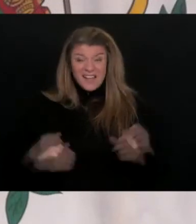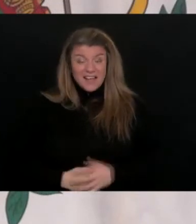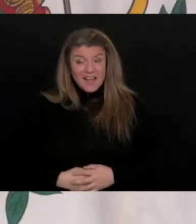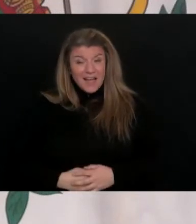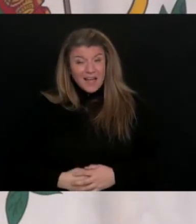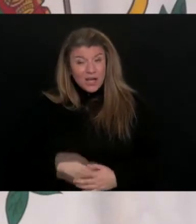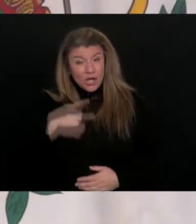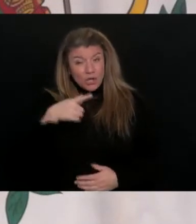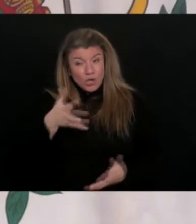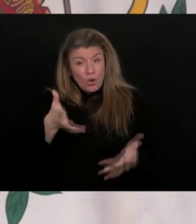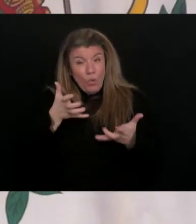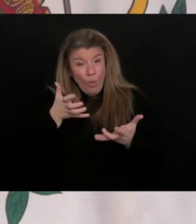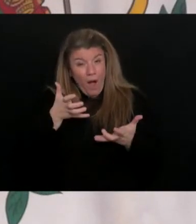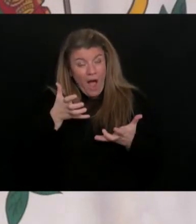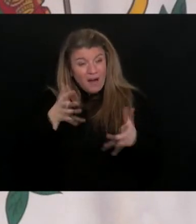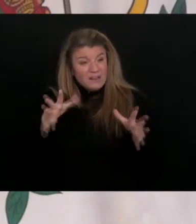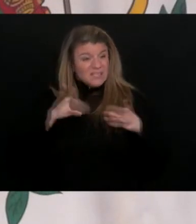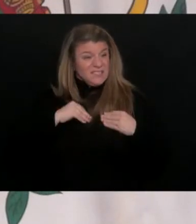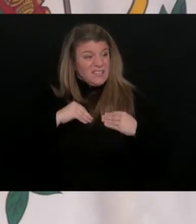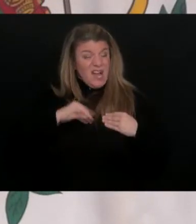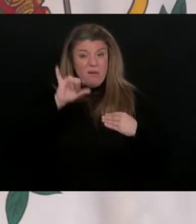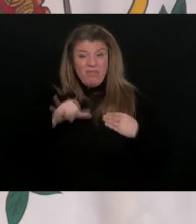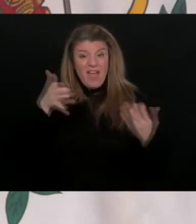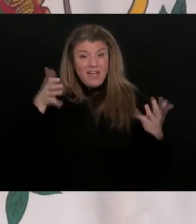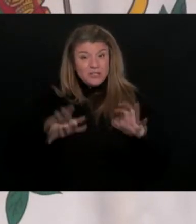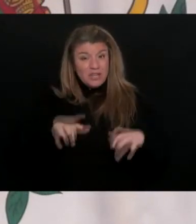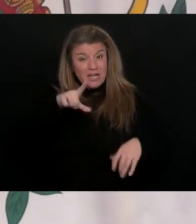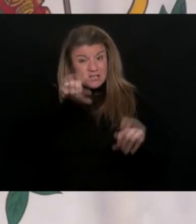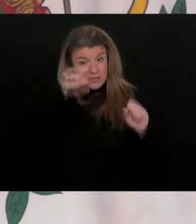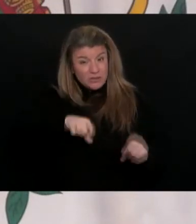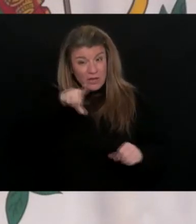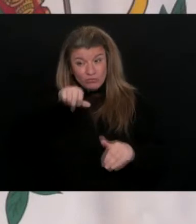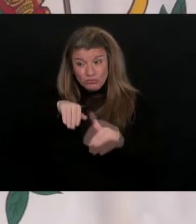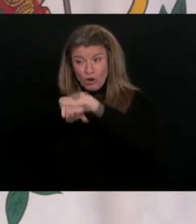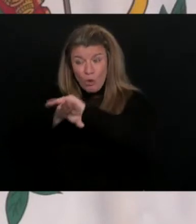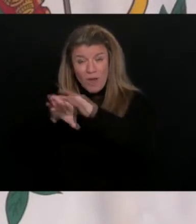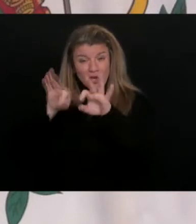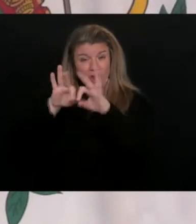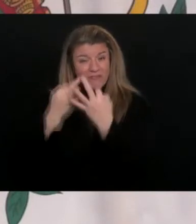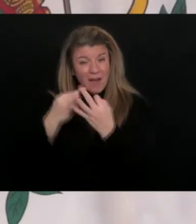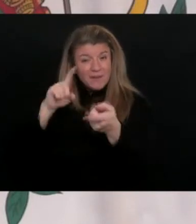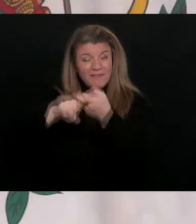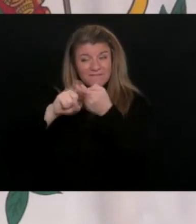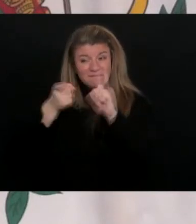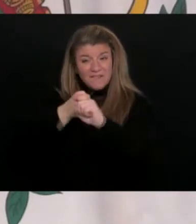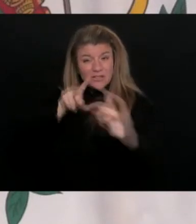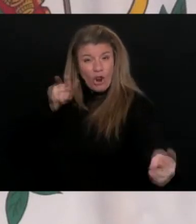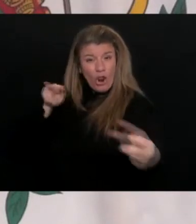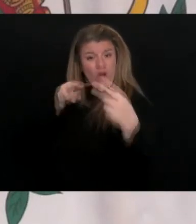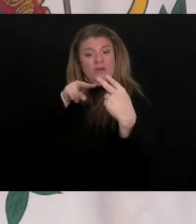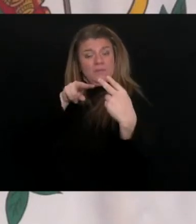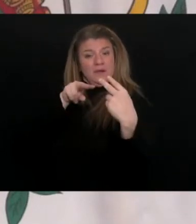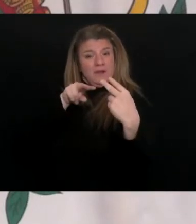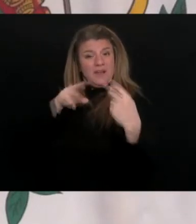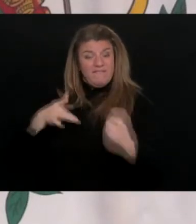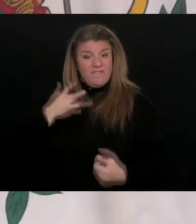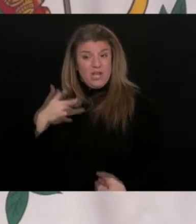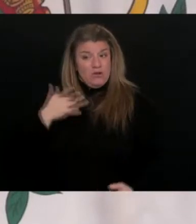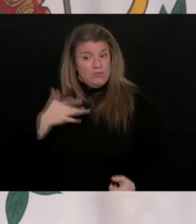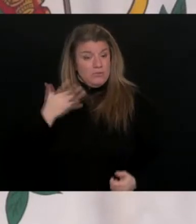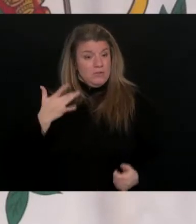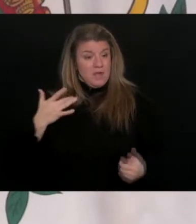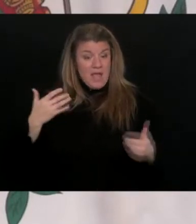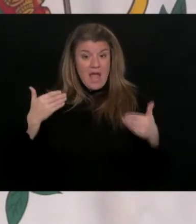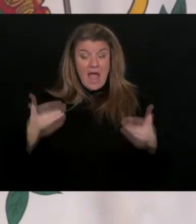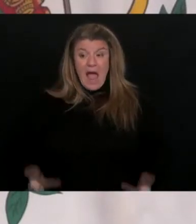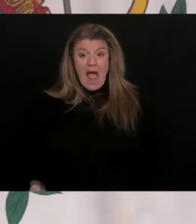take that chance? Are you willing to look at your family, look at all your friends and everything, and just think for just a second that